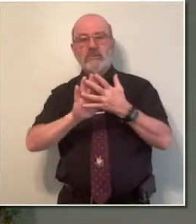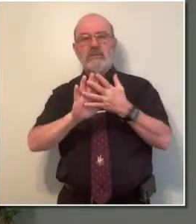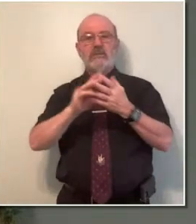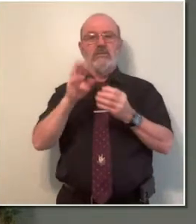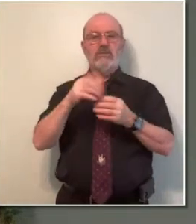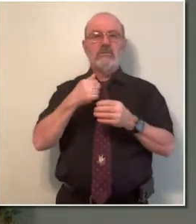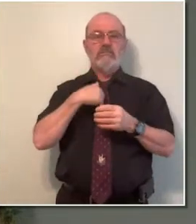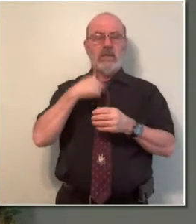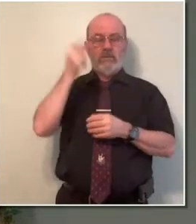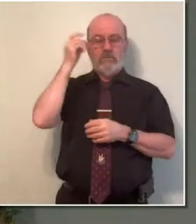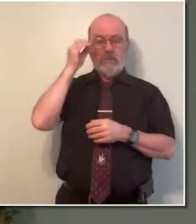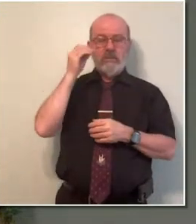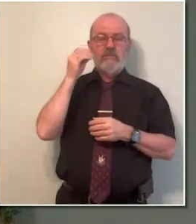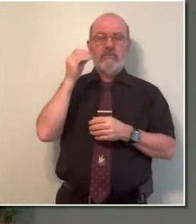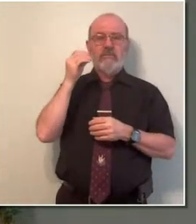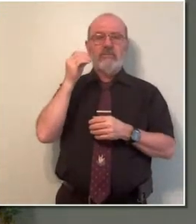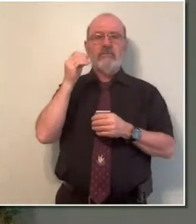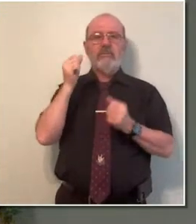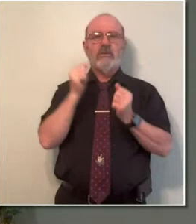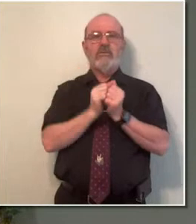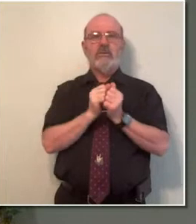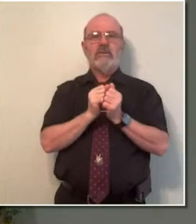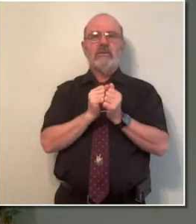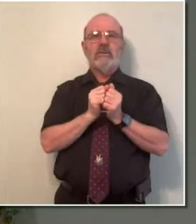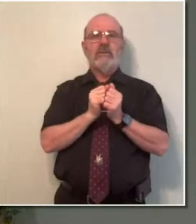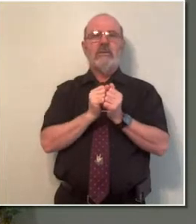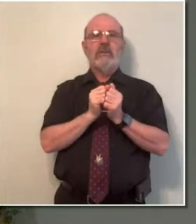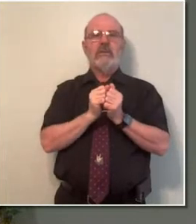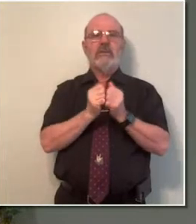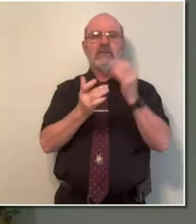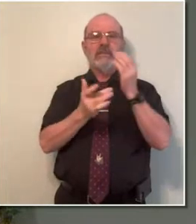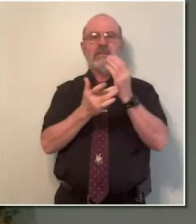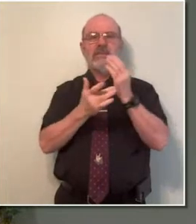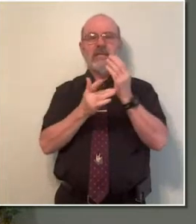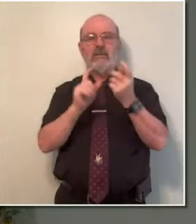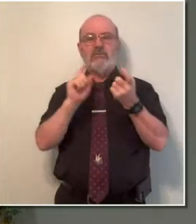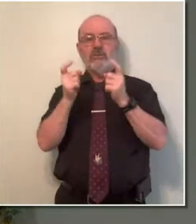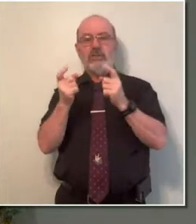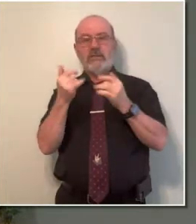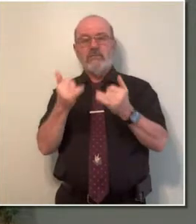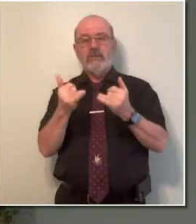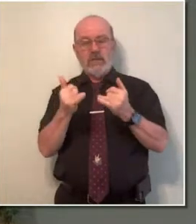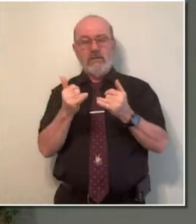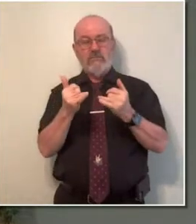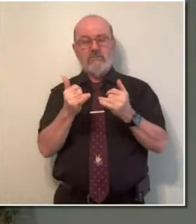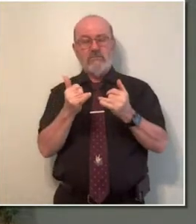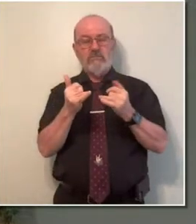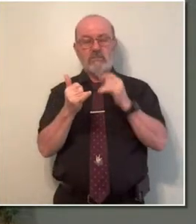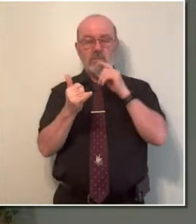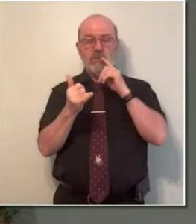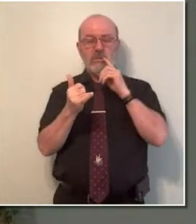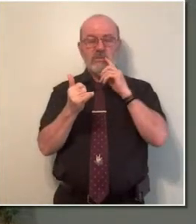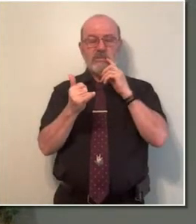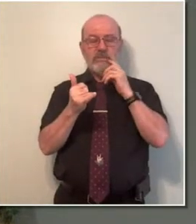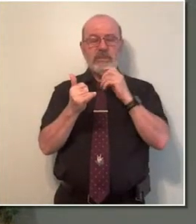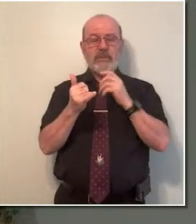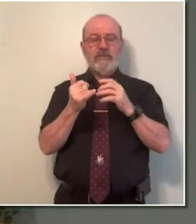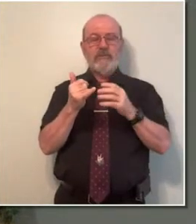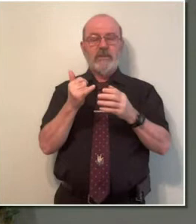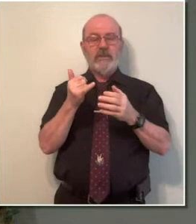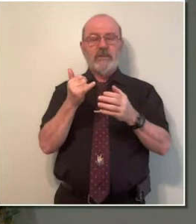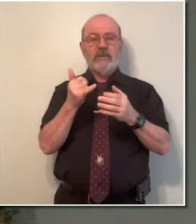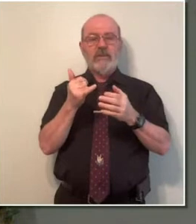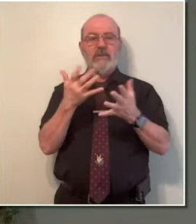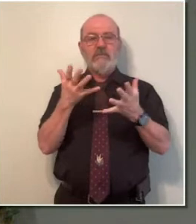opinion that with the technological revolution, as it's sometimes referred to, has come this